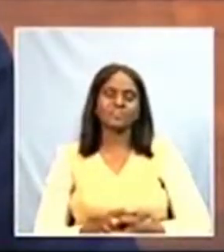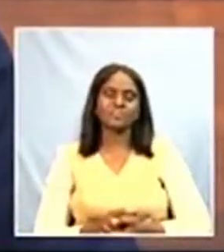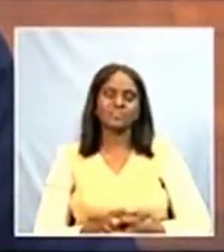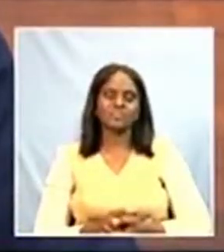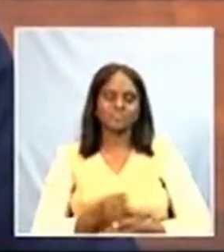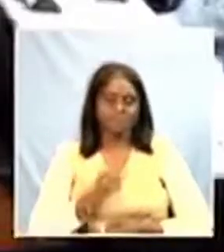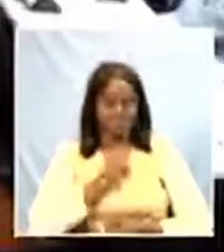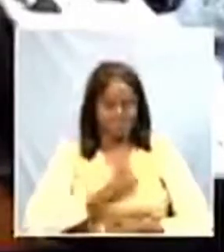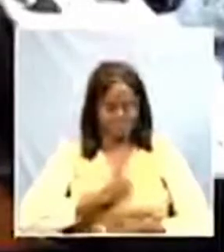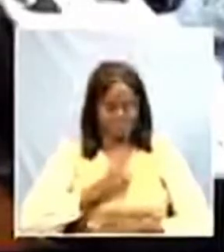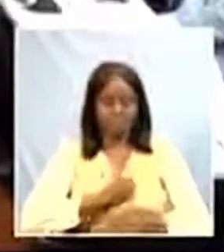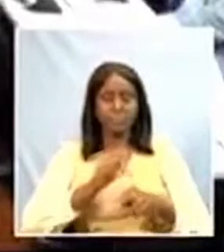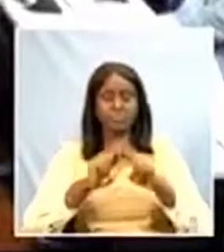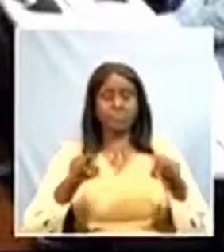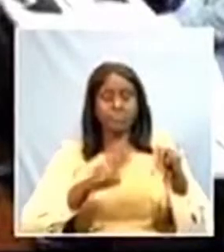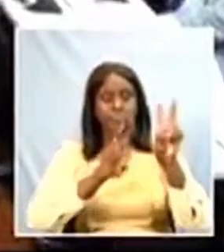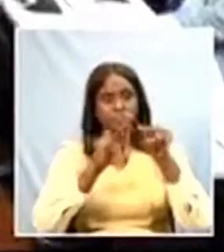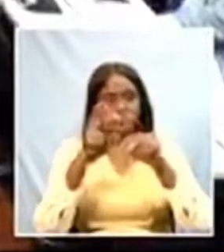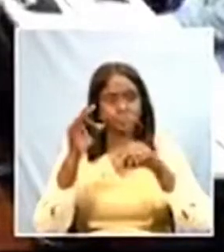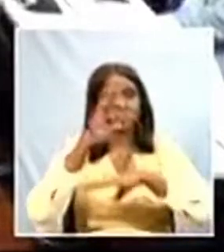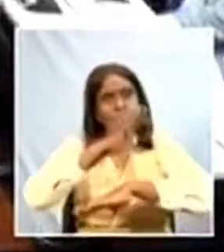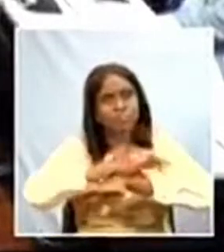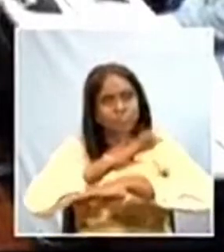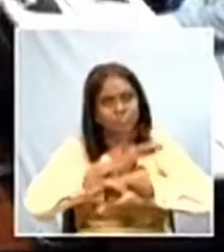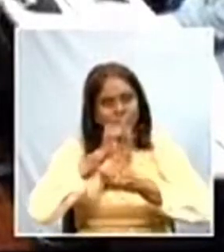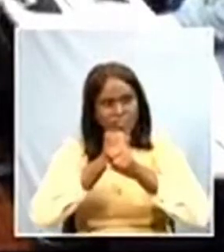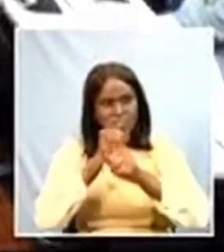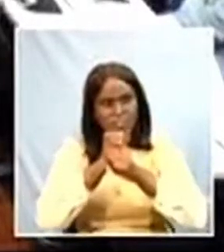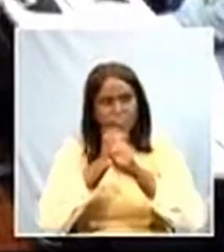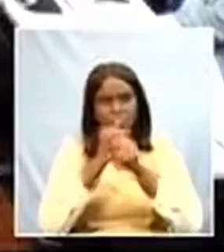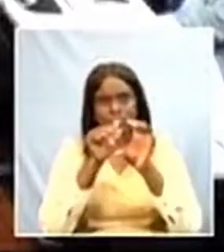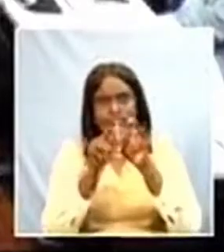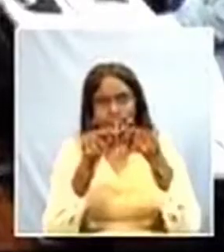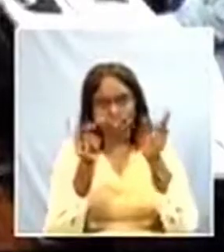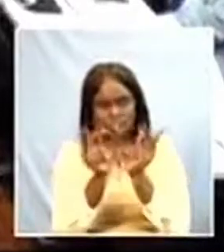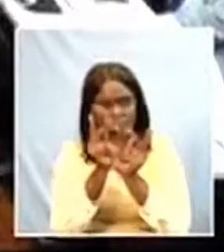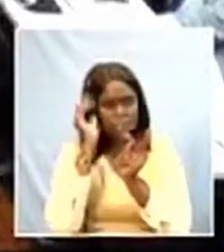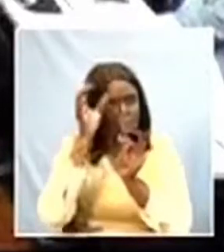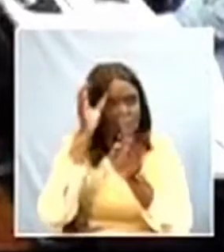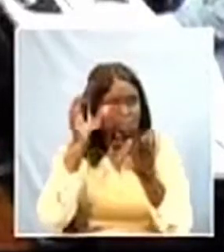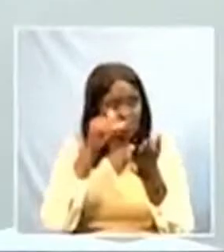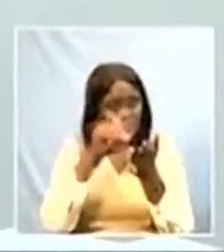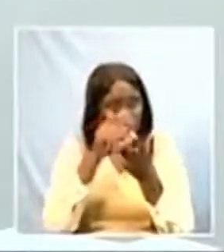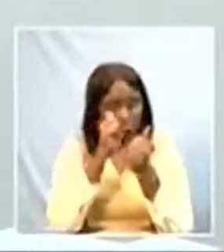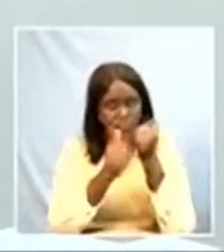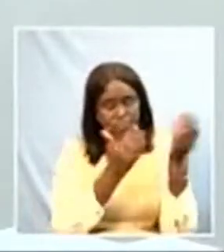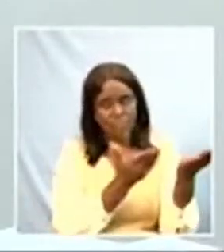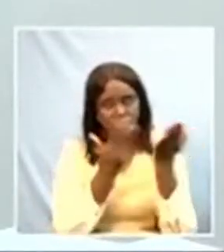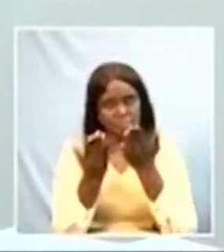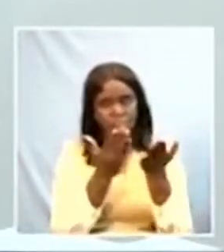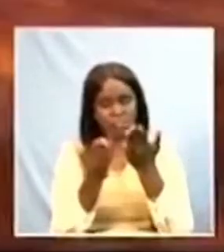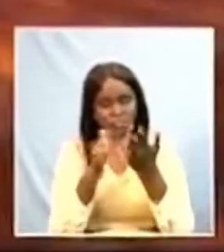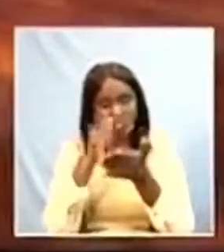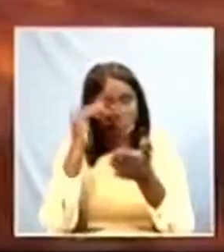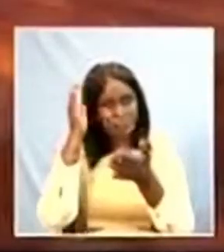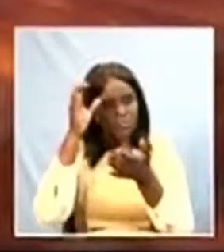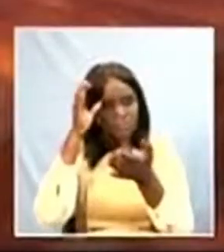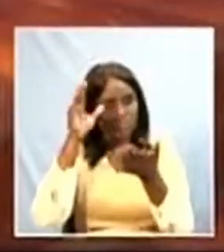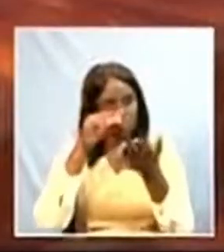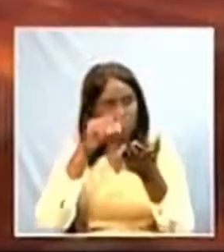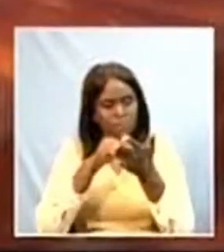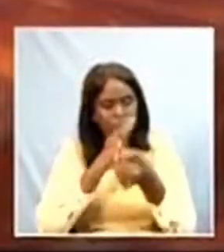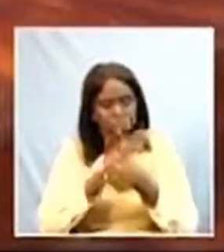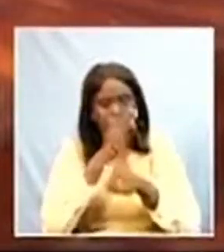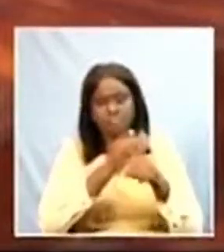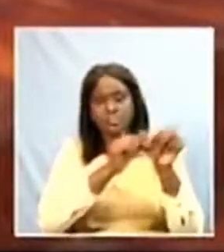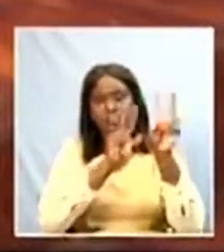Sorry, Chair, the inspection of desks were being done at the Civic Center because they were bringing them the desks at the Civic Center. After